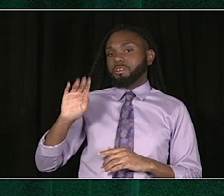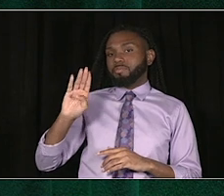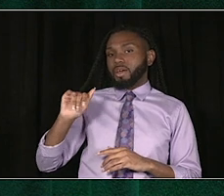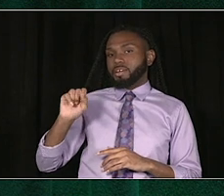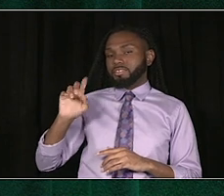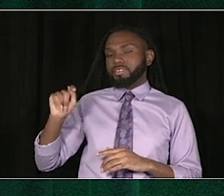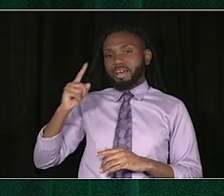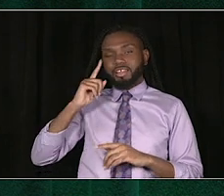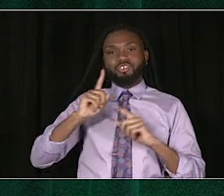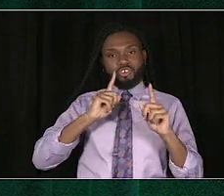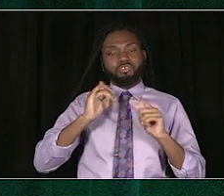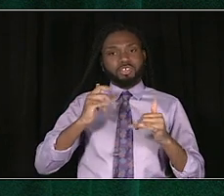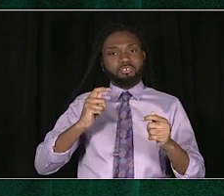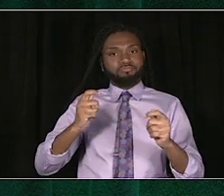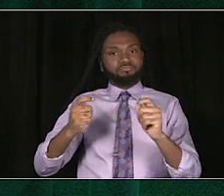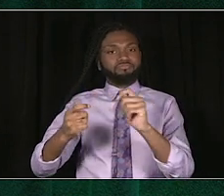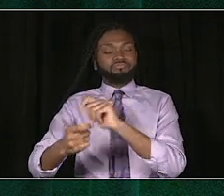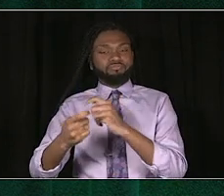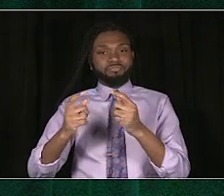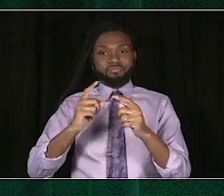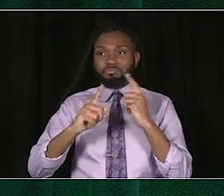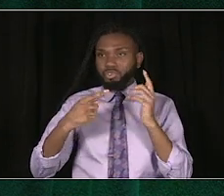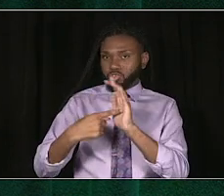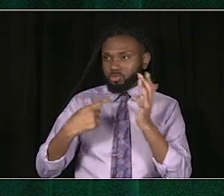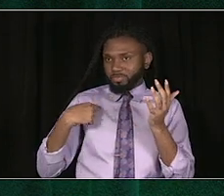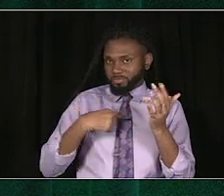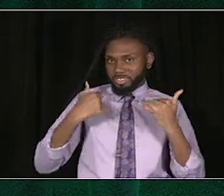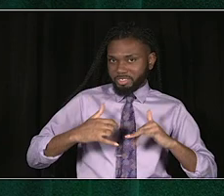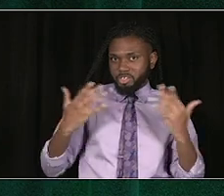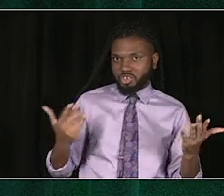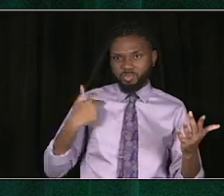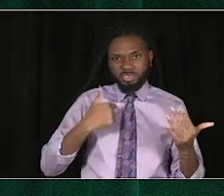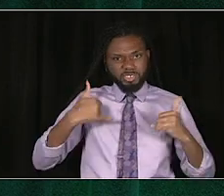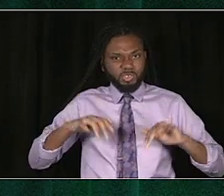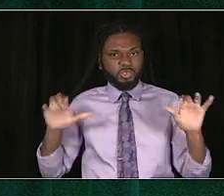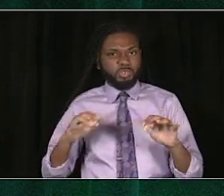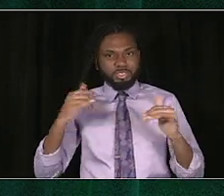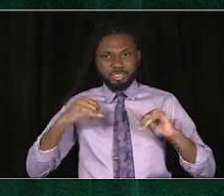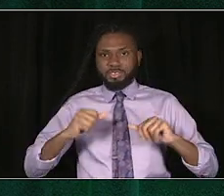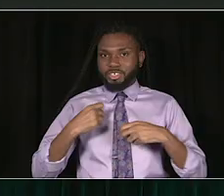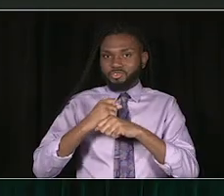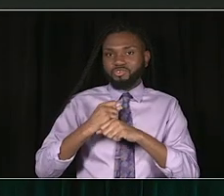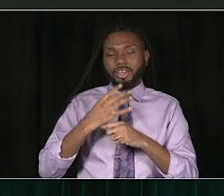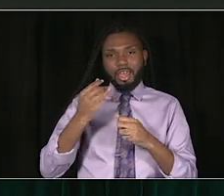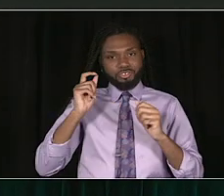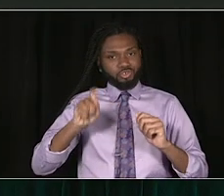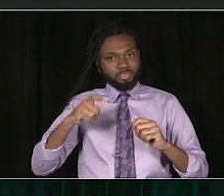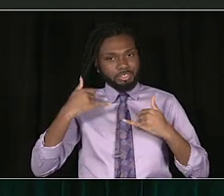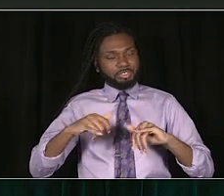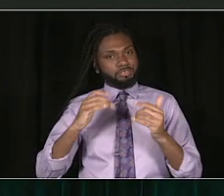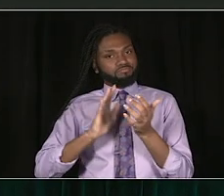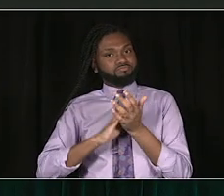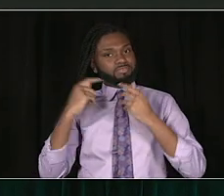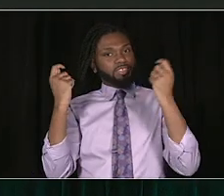in that, you know, we're still out here and we can still do it and we can still create and we should still be celebrated. And I